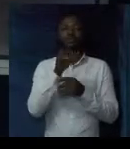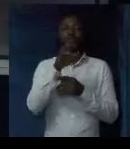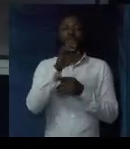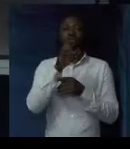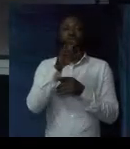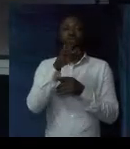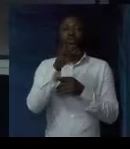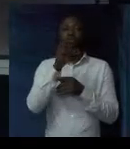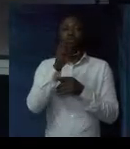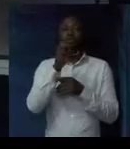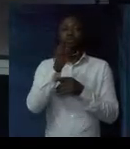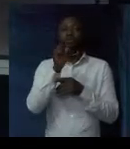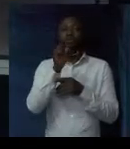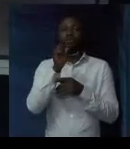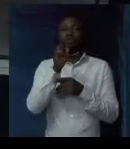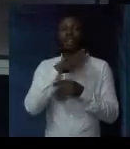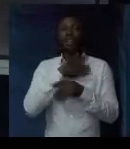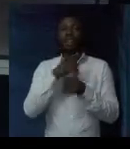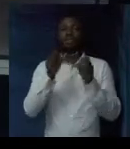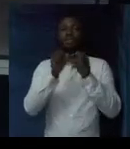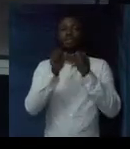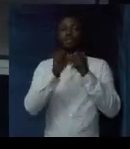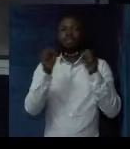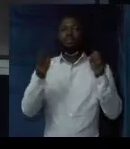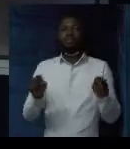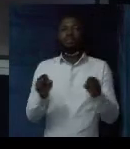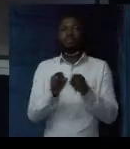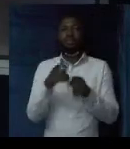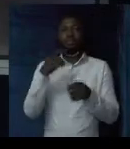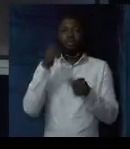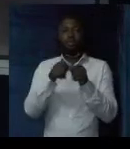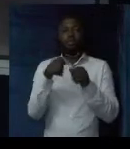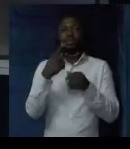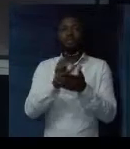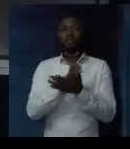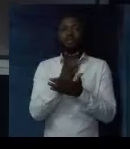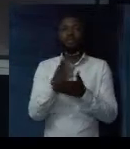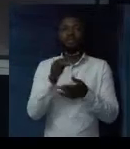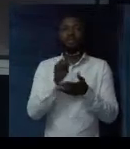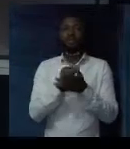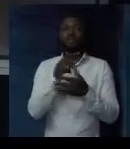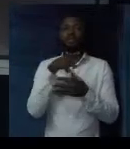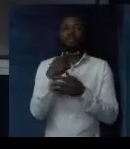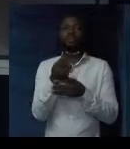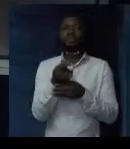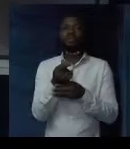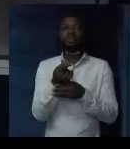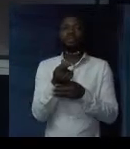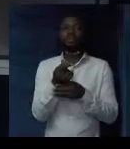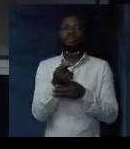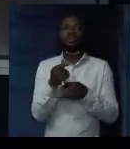and squares. Good job, you. Because if you remember that song that we sang the other day, it says